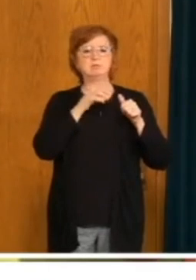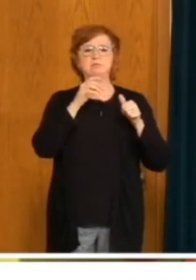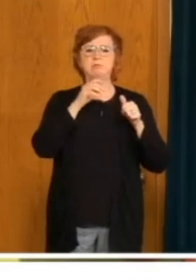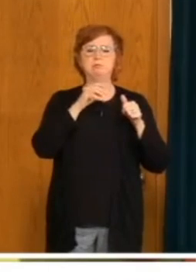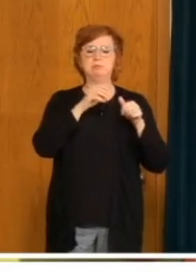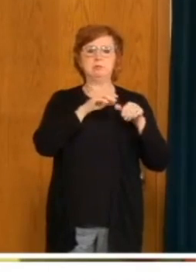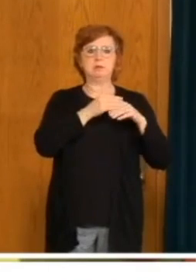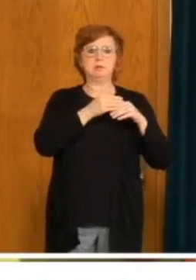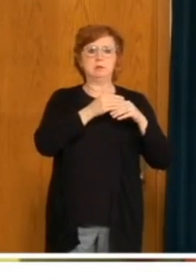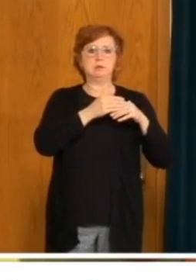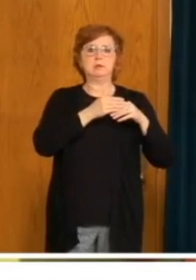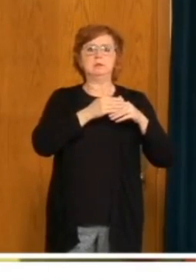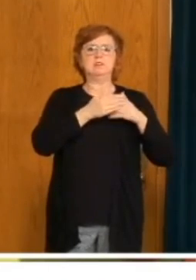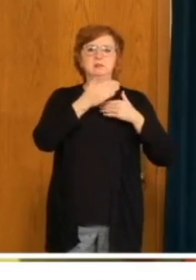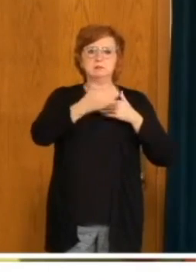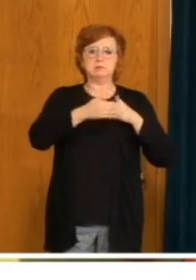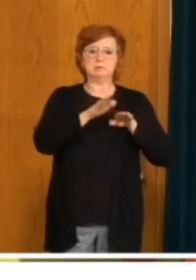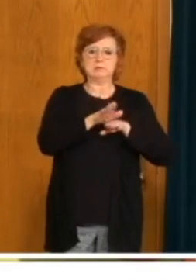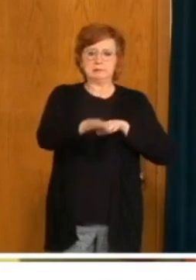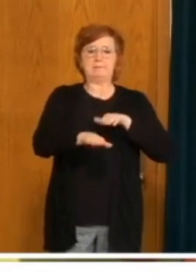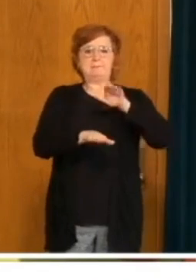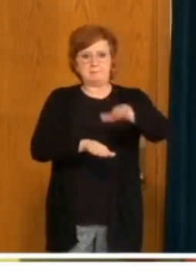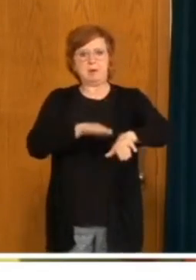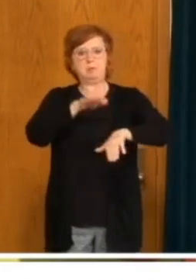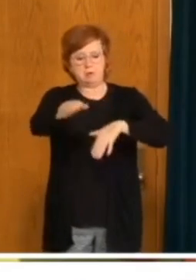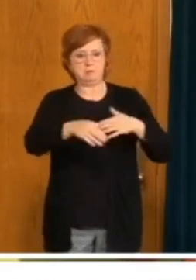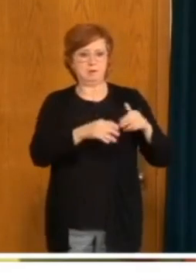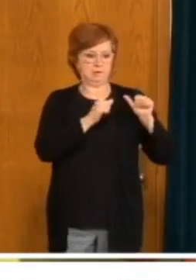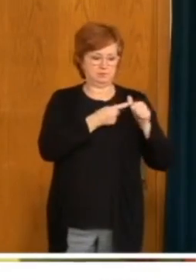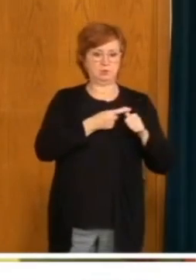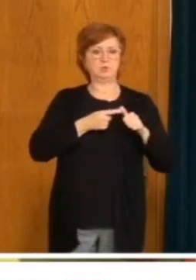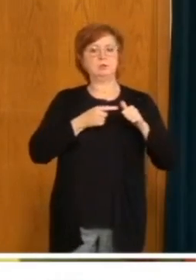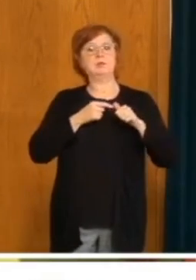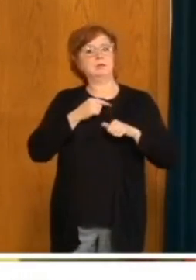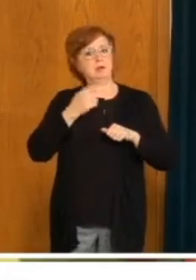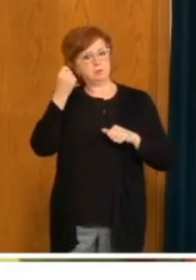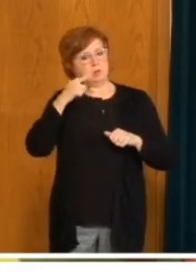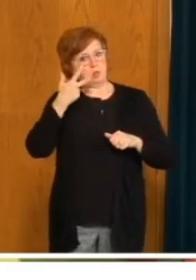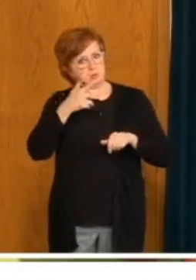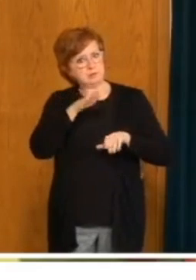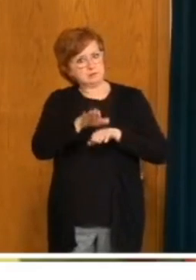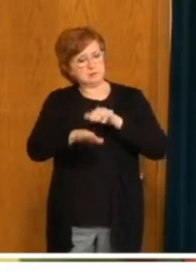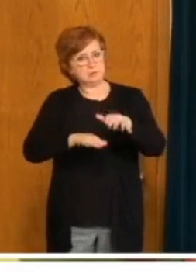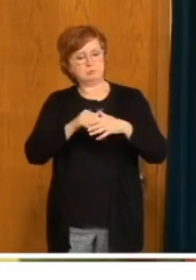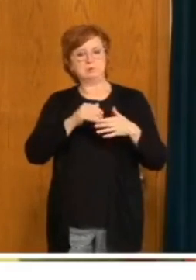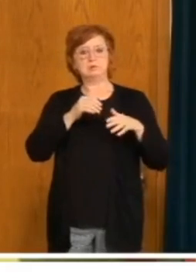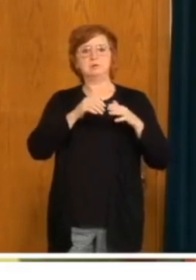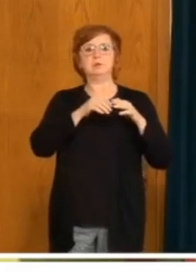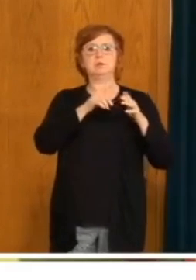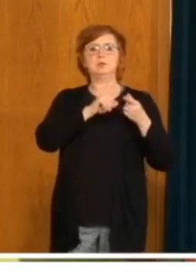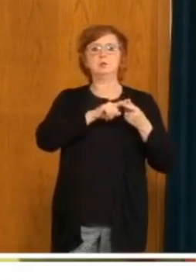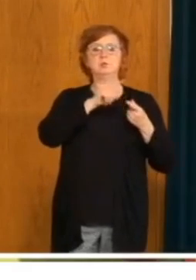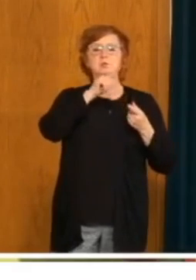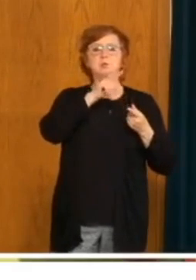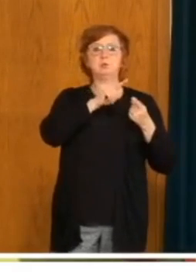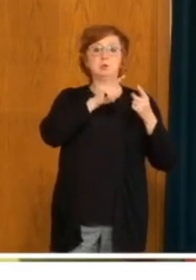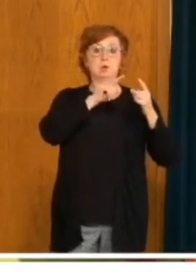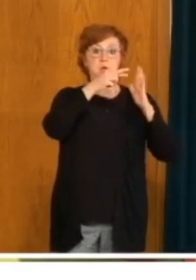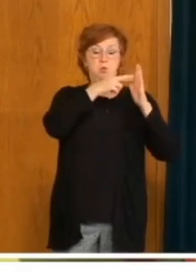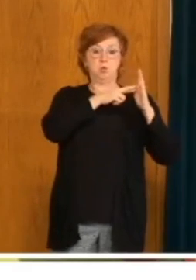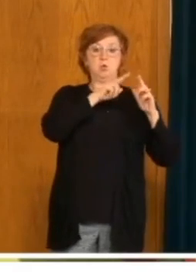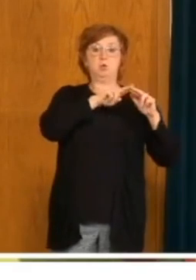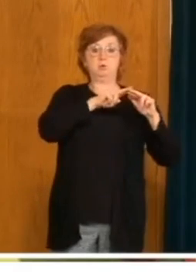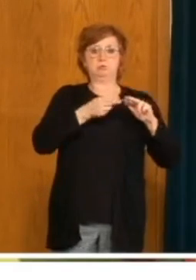Saskatchewan's reopening roadmap is a three-step plan to gradually lift the current public health orders as Saskatchewan reaches